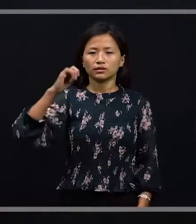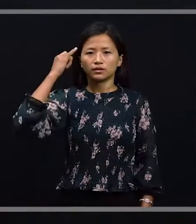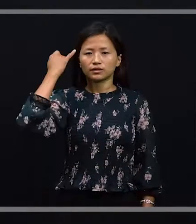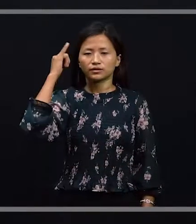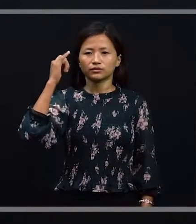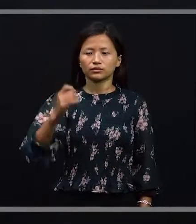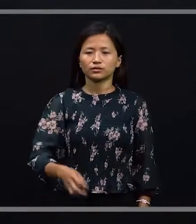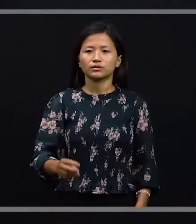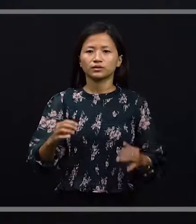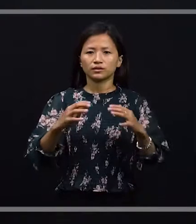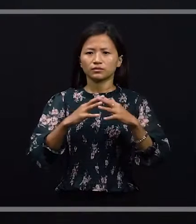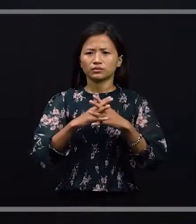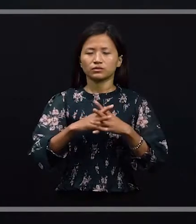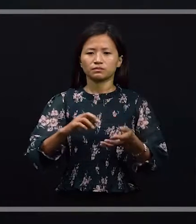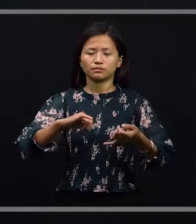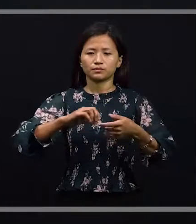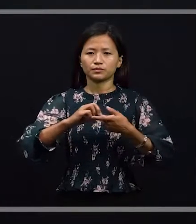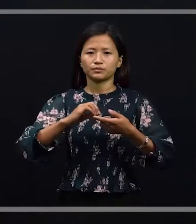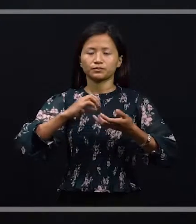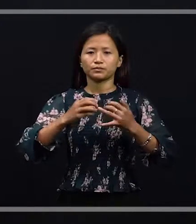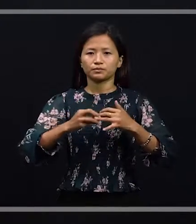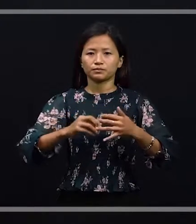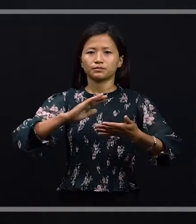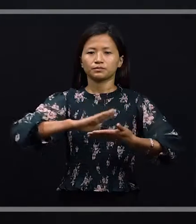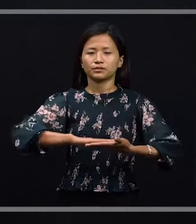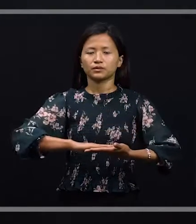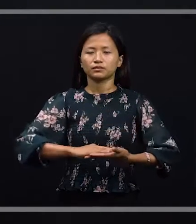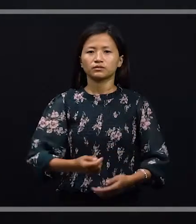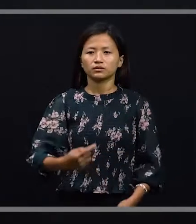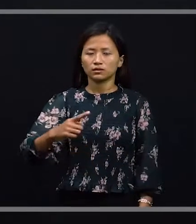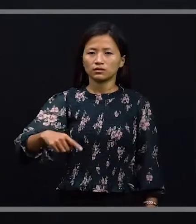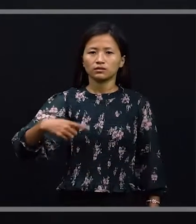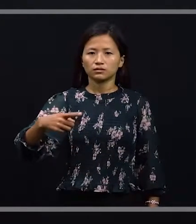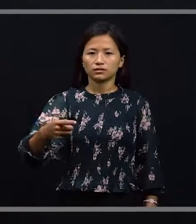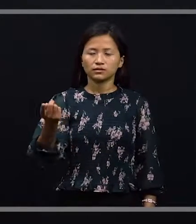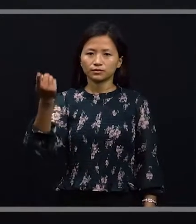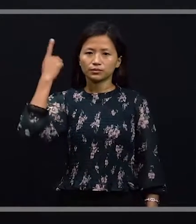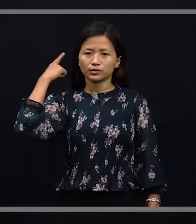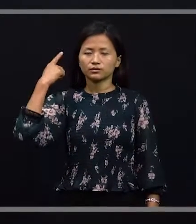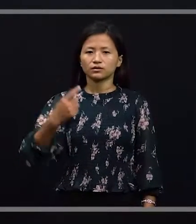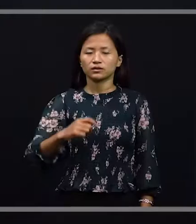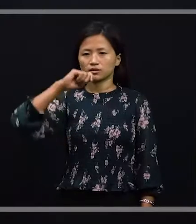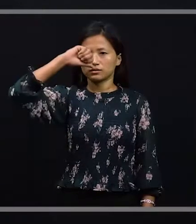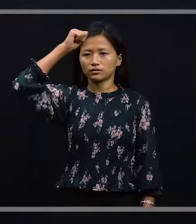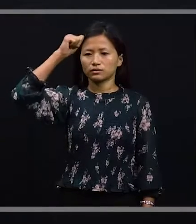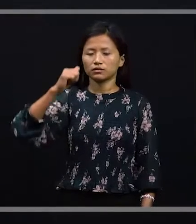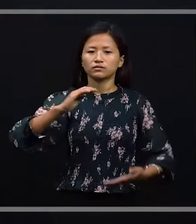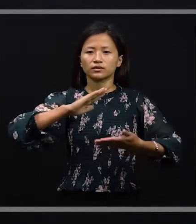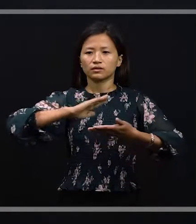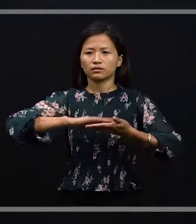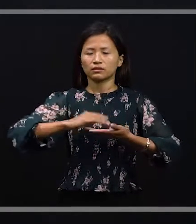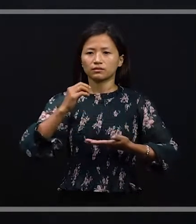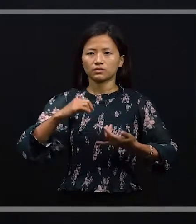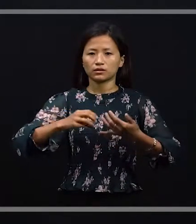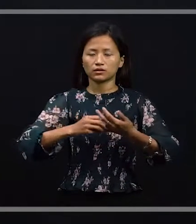example, the widow remarriage, which I have explained to you yesterday. Earlier in Indian society, if the husband dies,